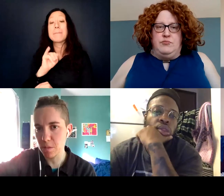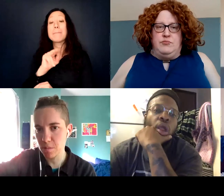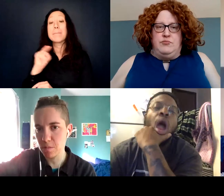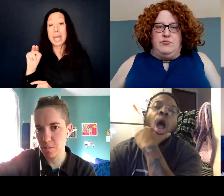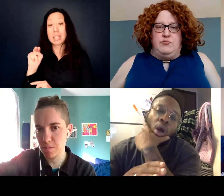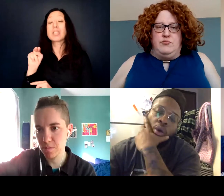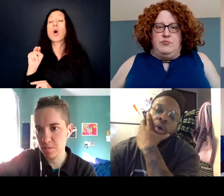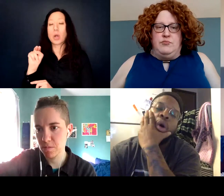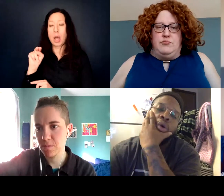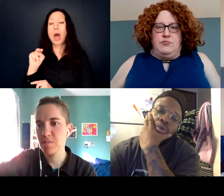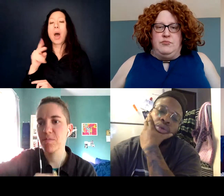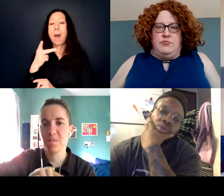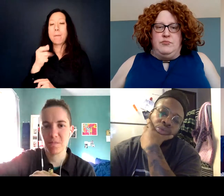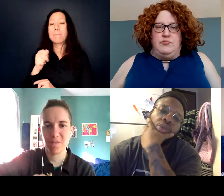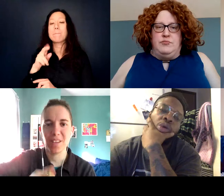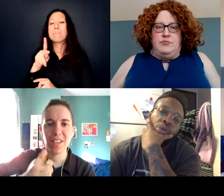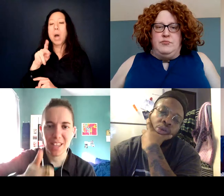MPRB.